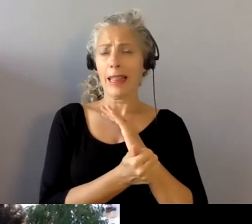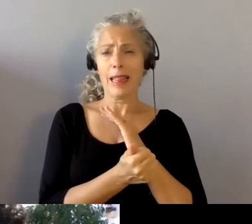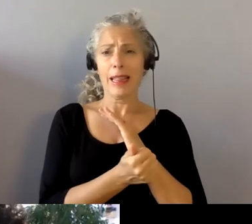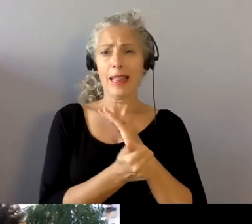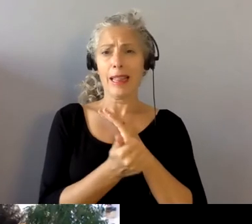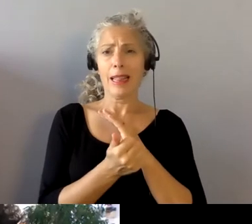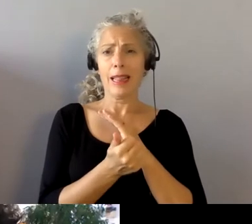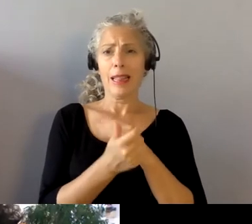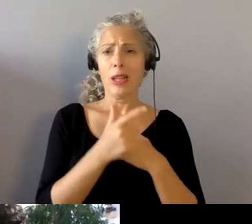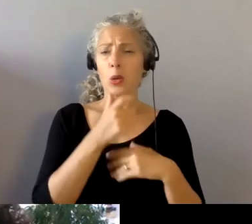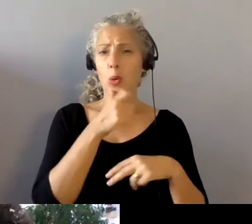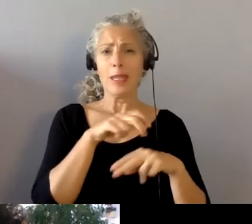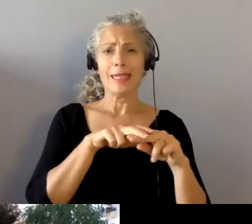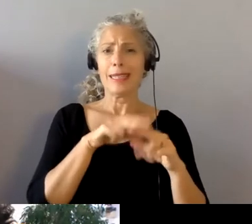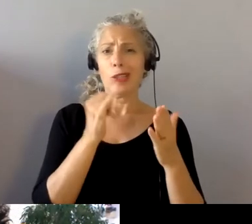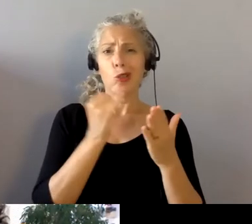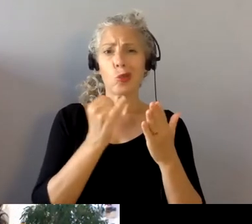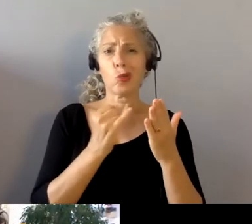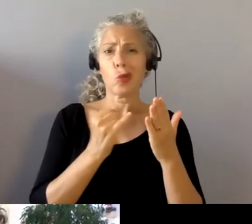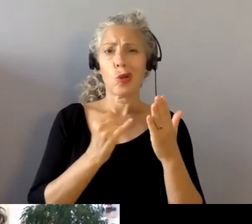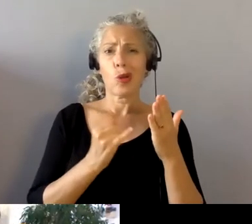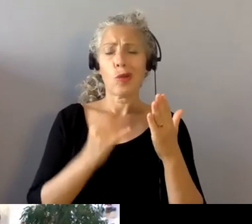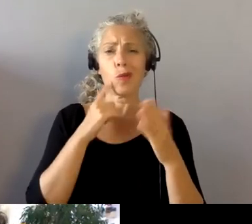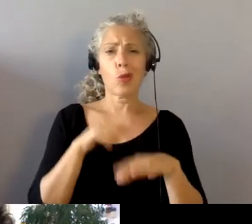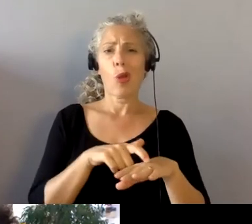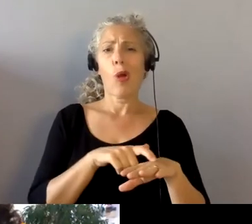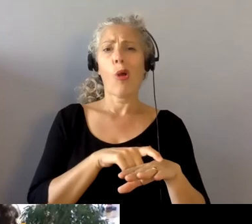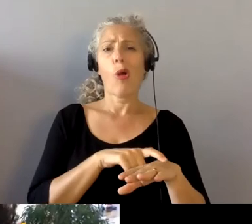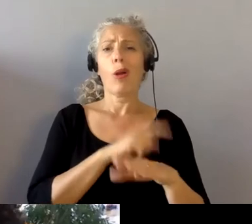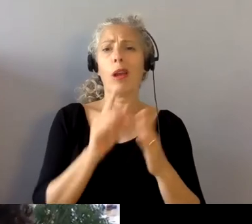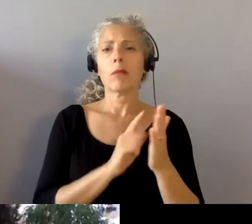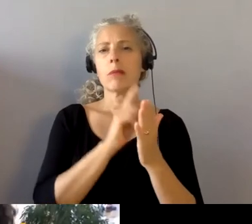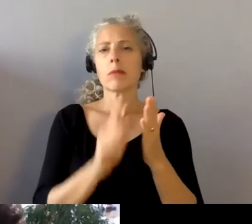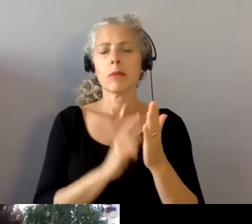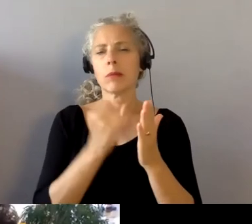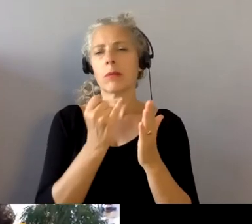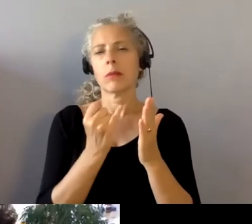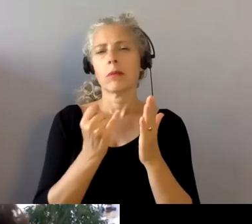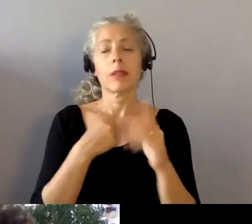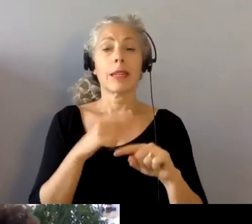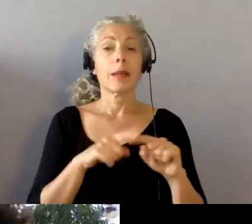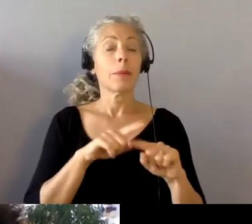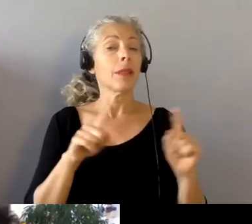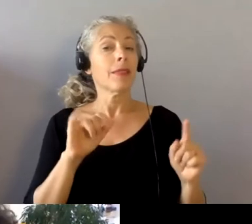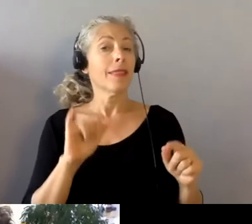that person was that could sit there and draw like that for those hours anymore. But that's one of the joys